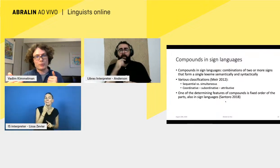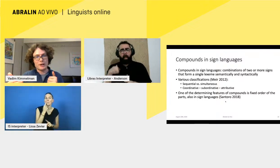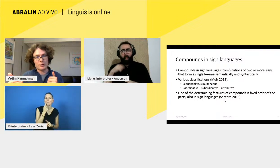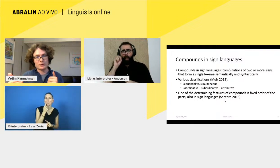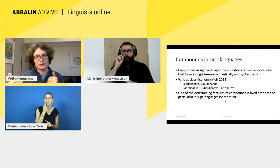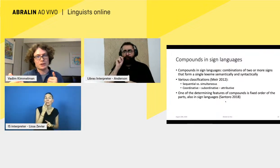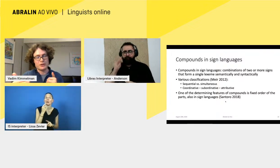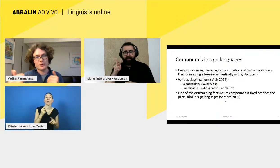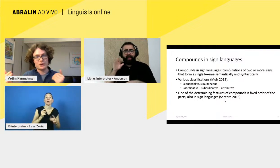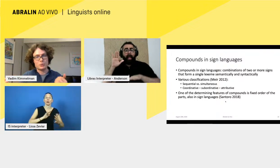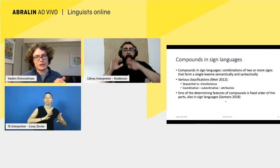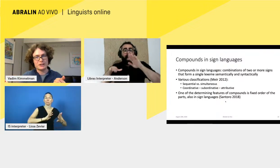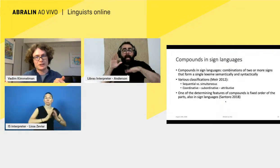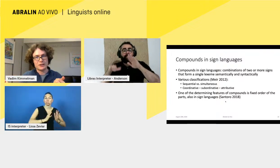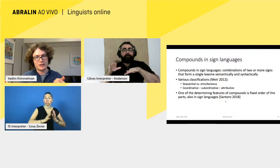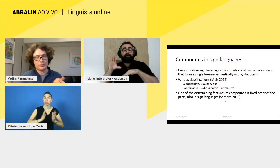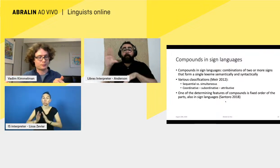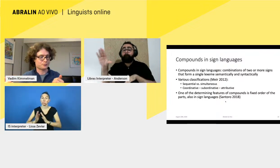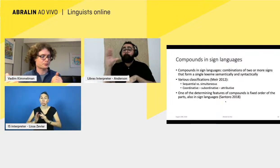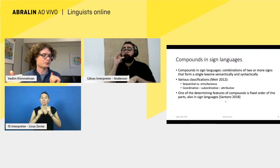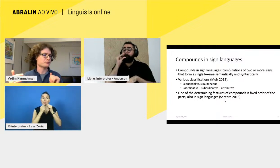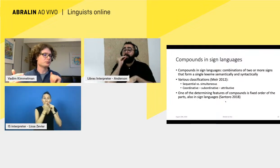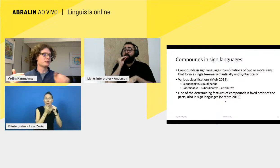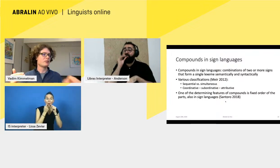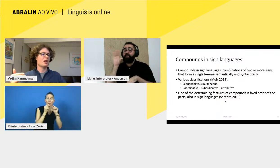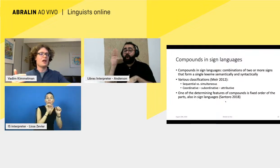whole compound if it is present there.